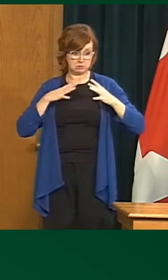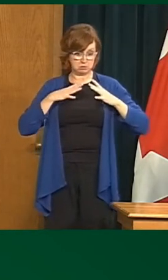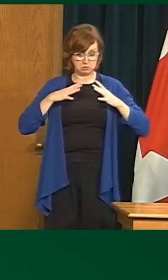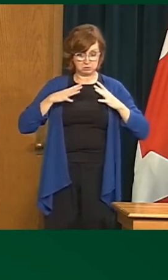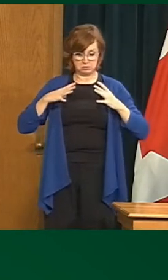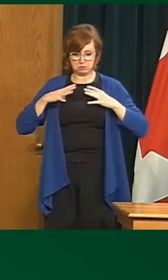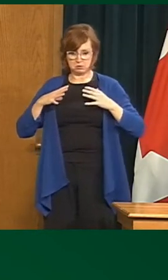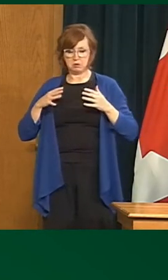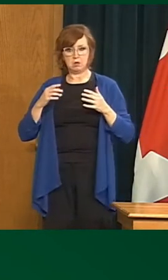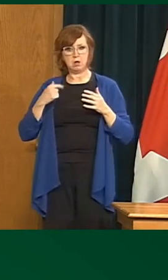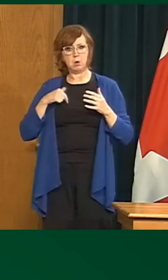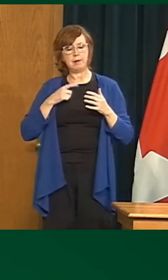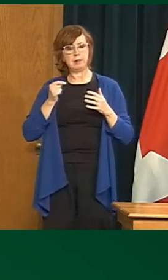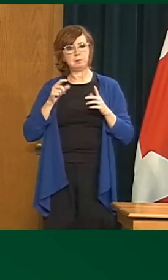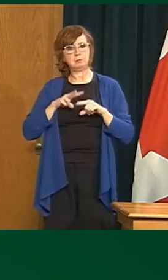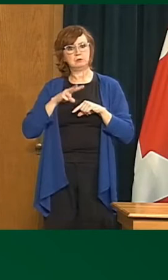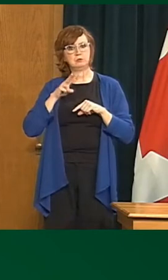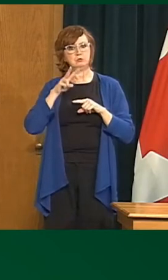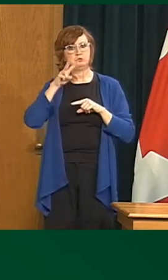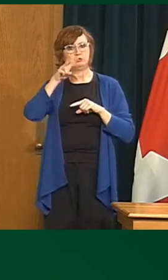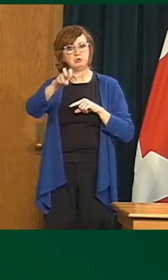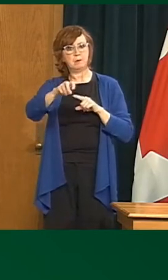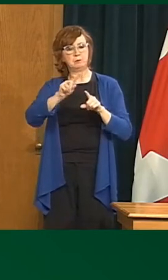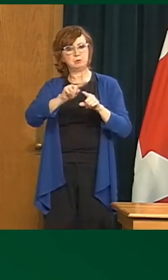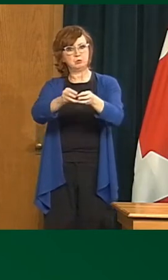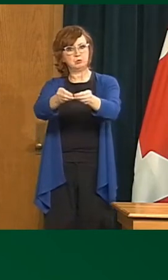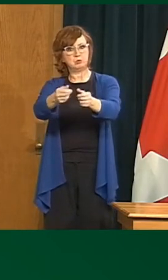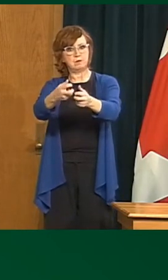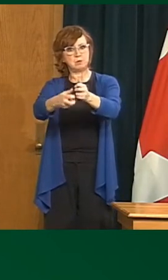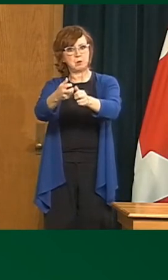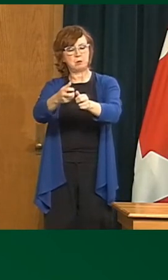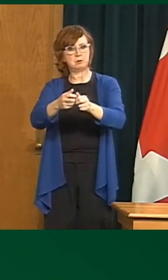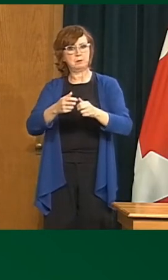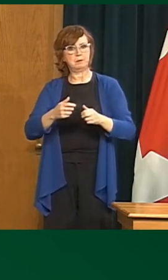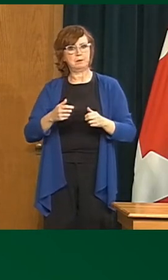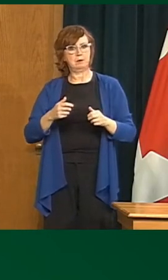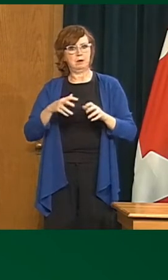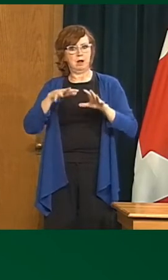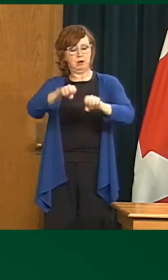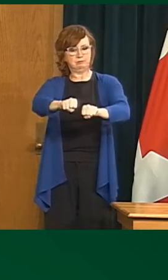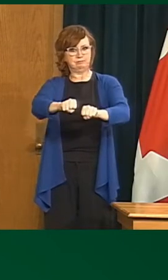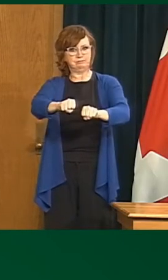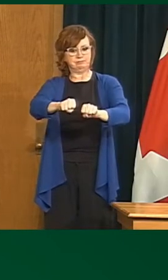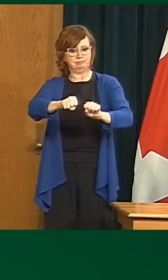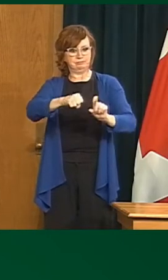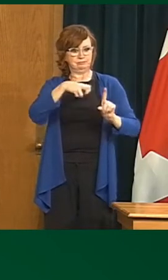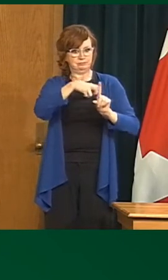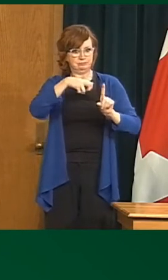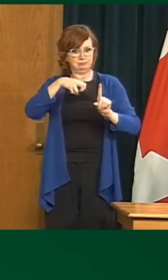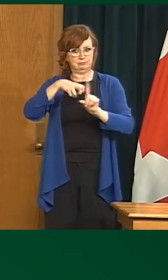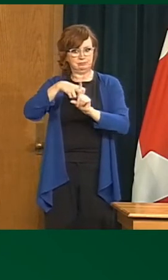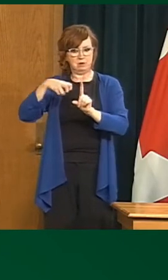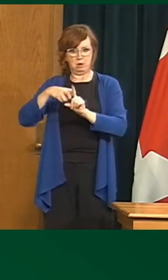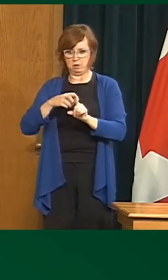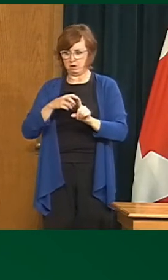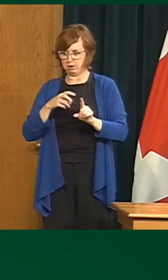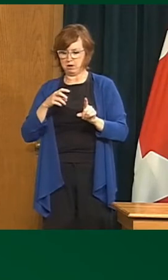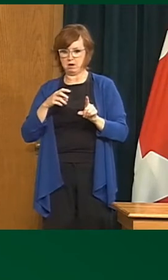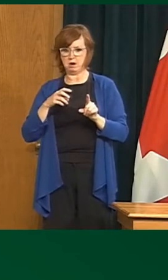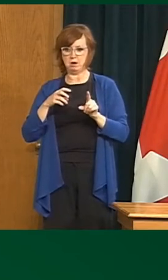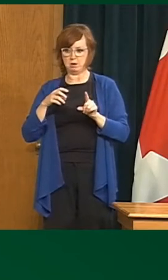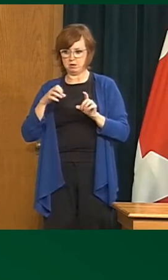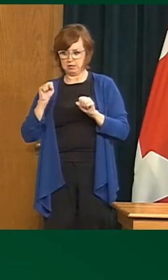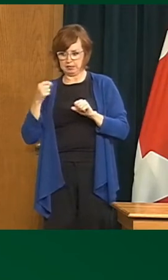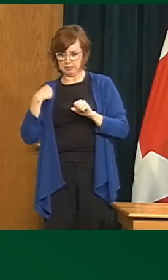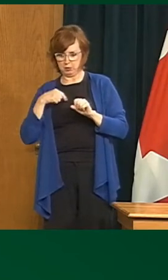the very first step earlier, maybe, of identifying someone that is positive with COVID-19 and stepping in with our contact tracing maybe a